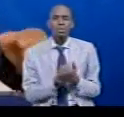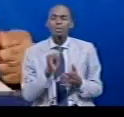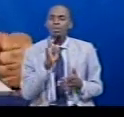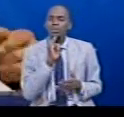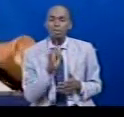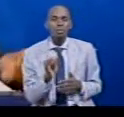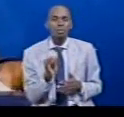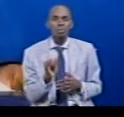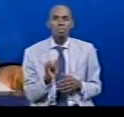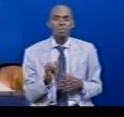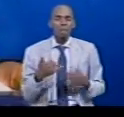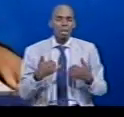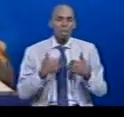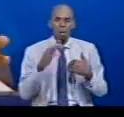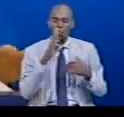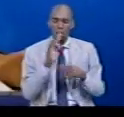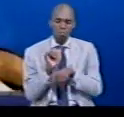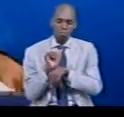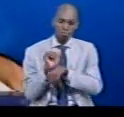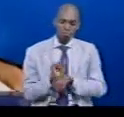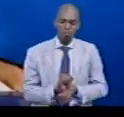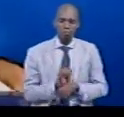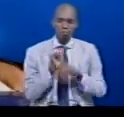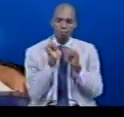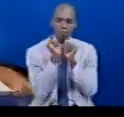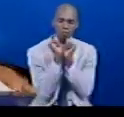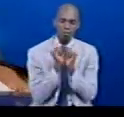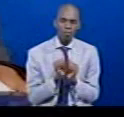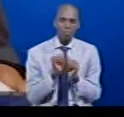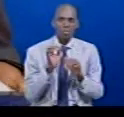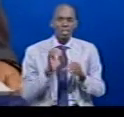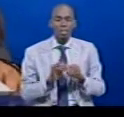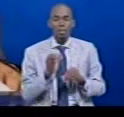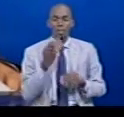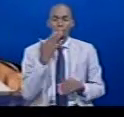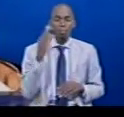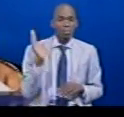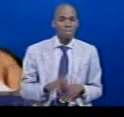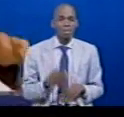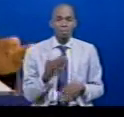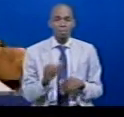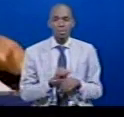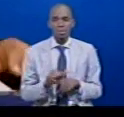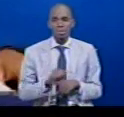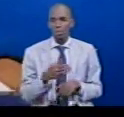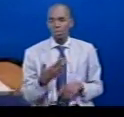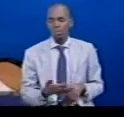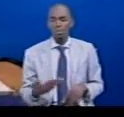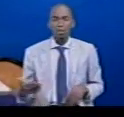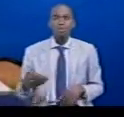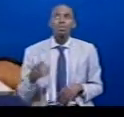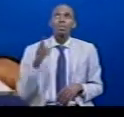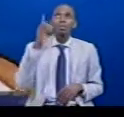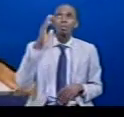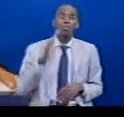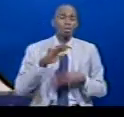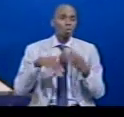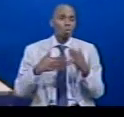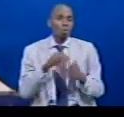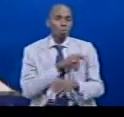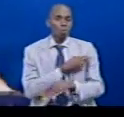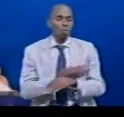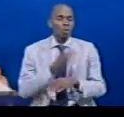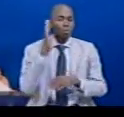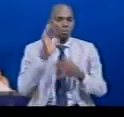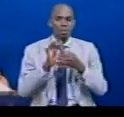that have been held captive in evil, that God Almighty will release them from the prison